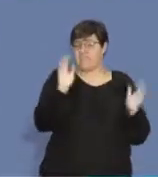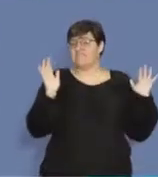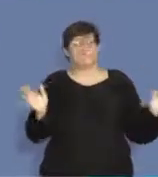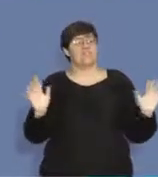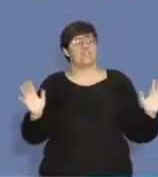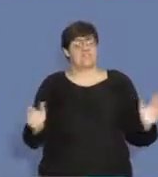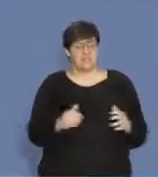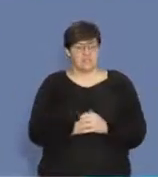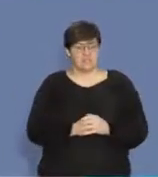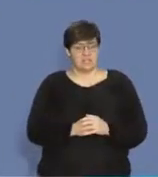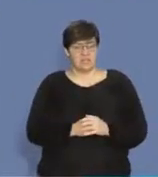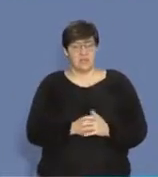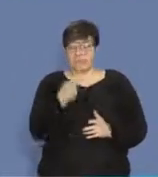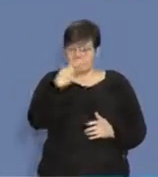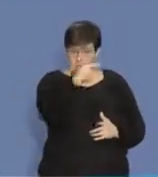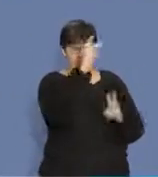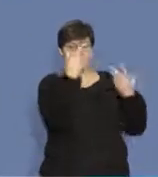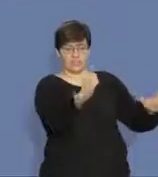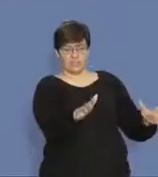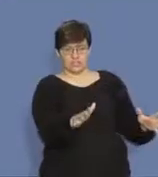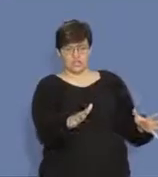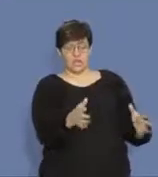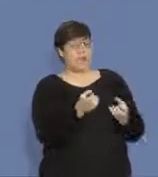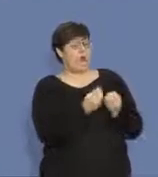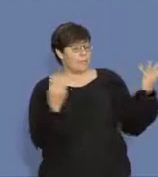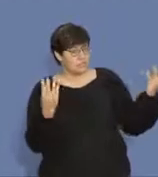paid the expense. How much have we paid? We've paid